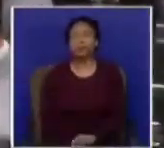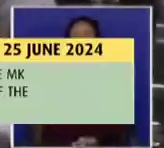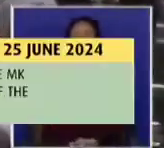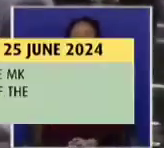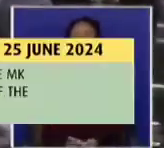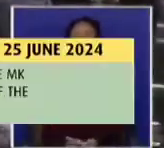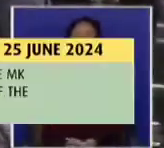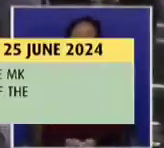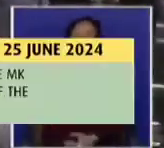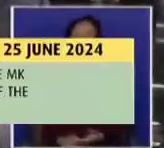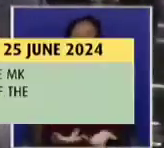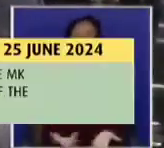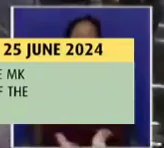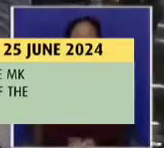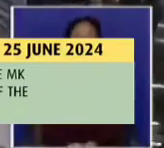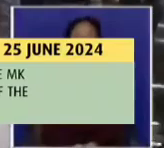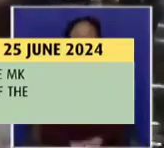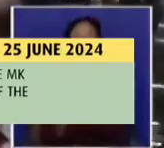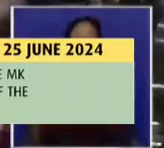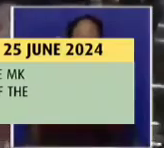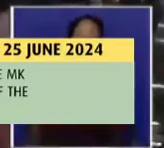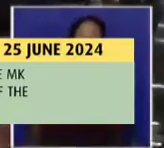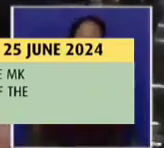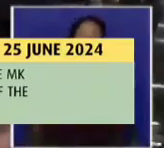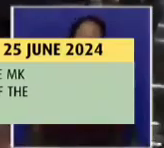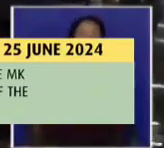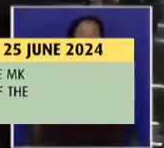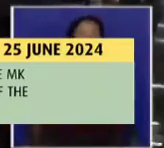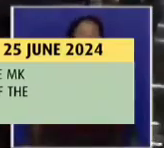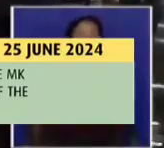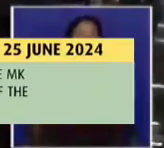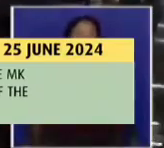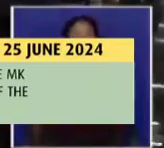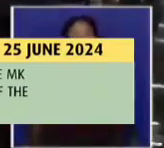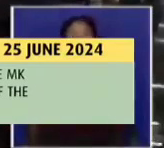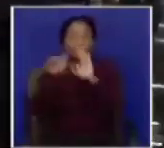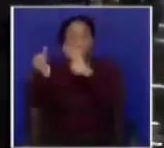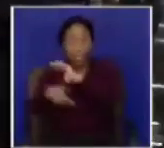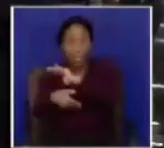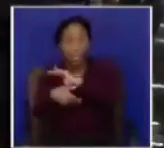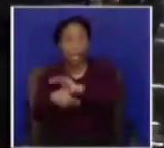Holy bambe,